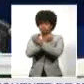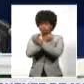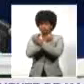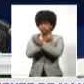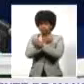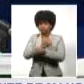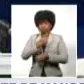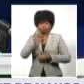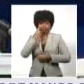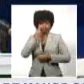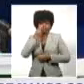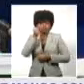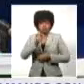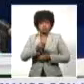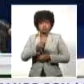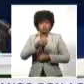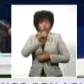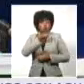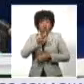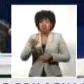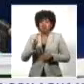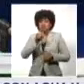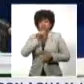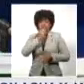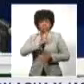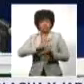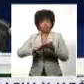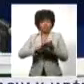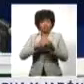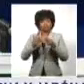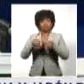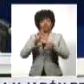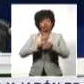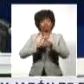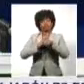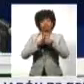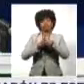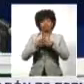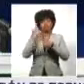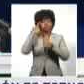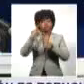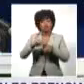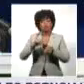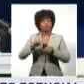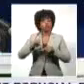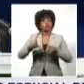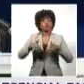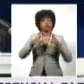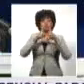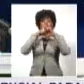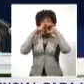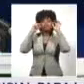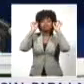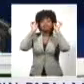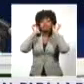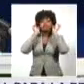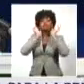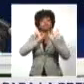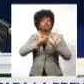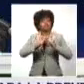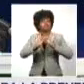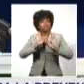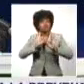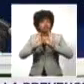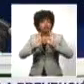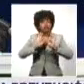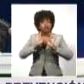because asymptomatic cases are high-risk patients, and any of